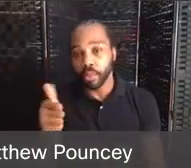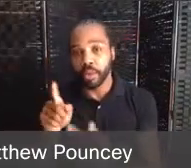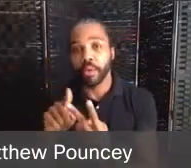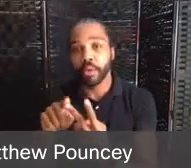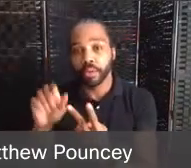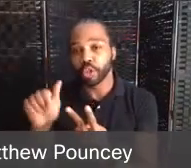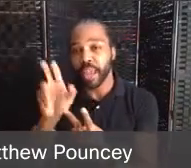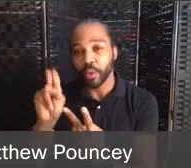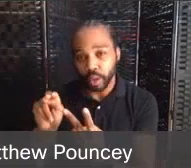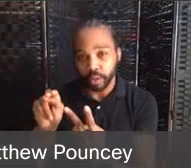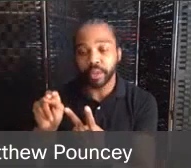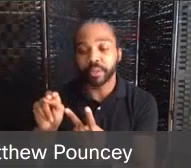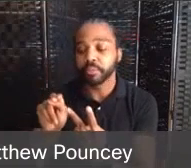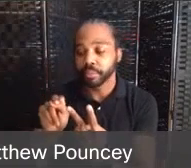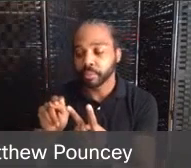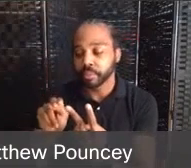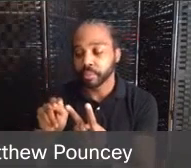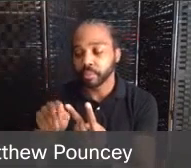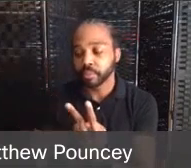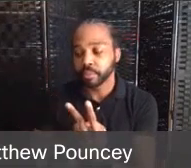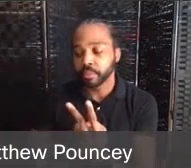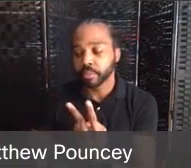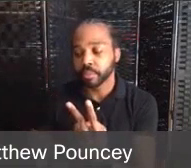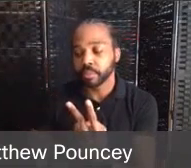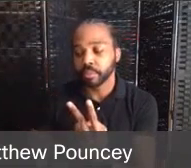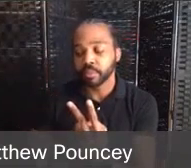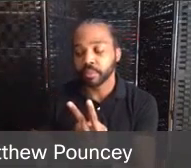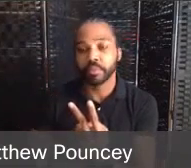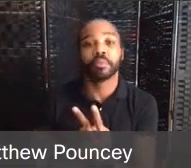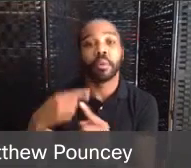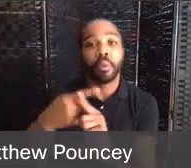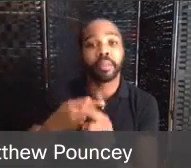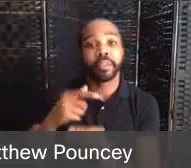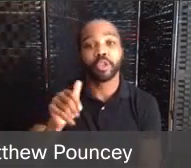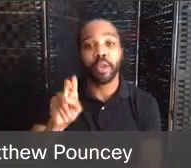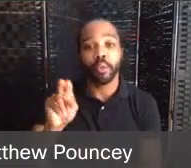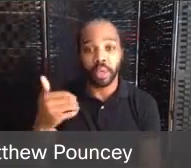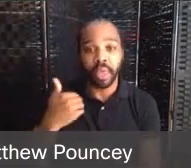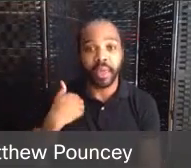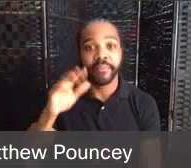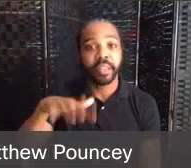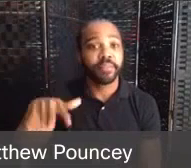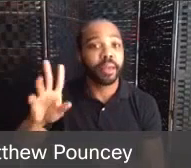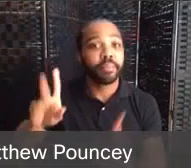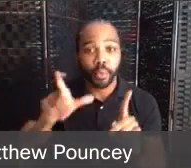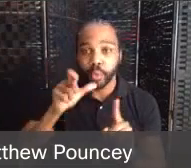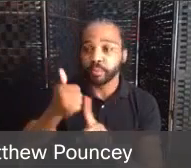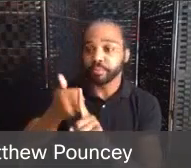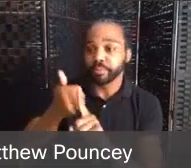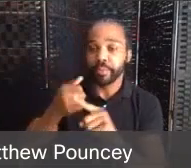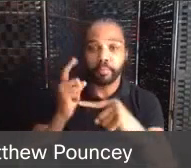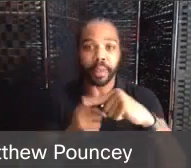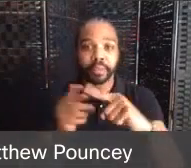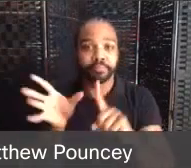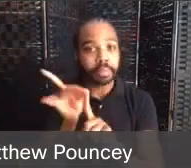January. In the month of January, we had 55 people who tested positive, which is